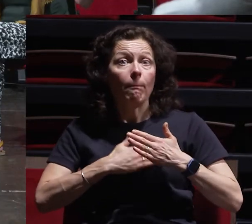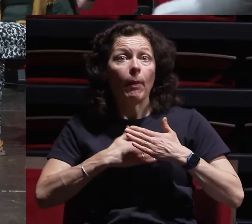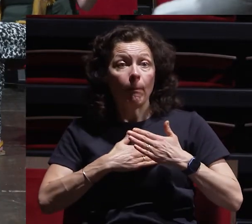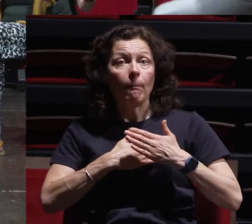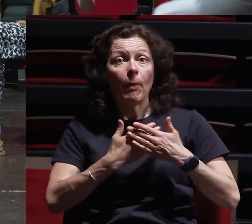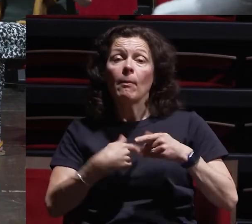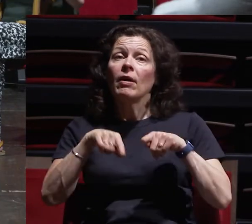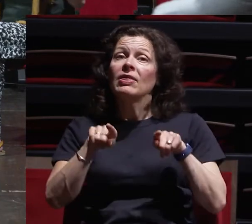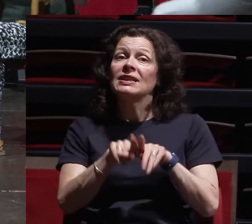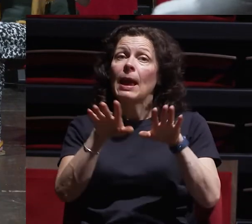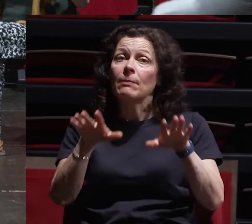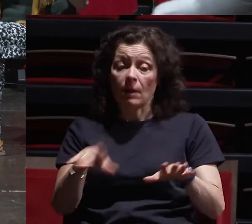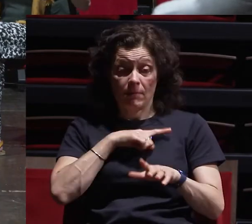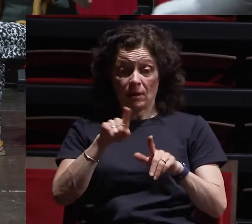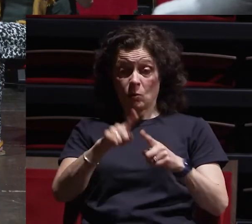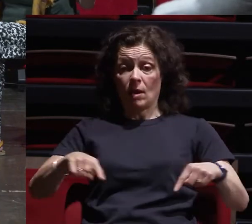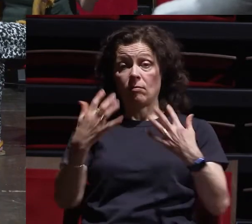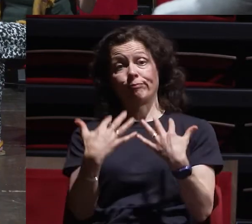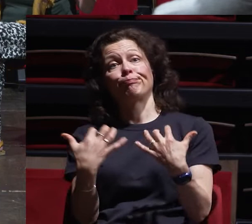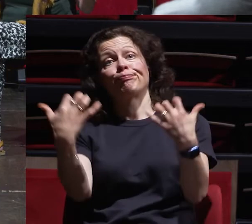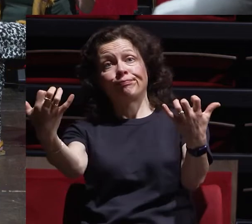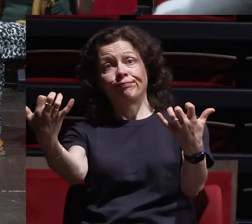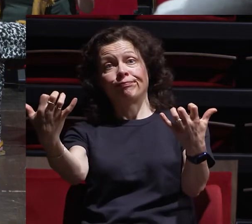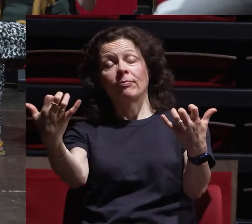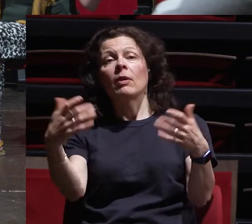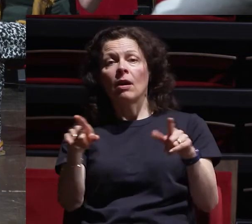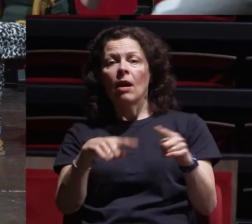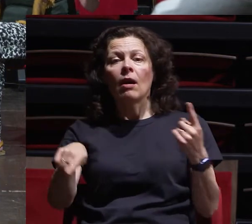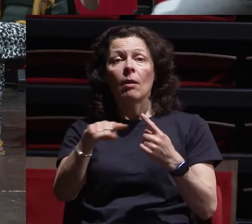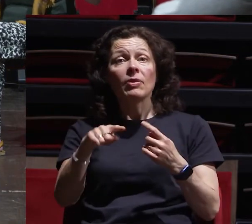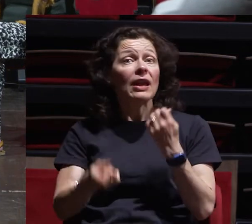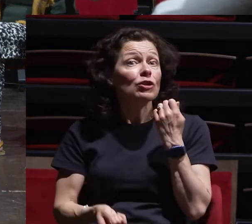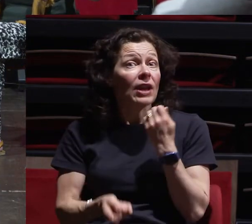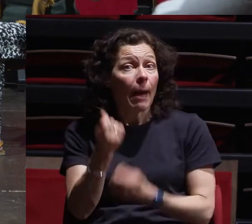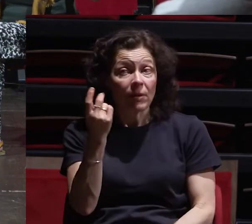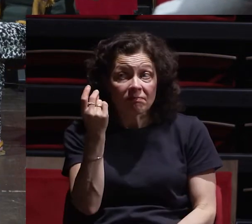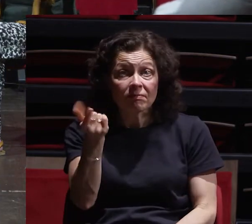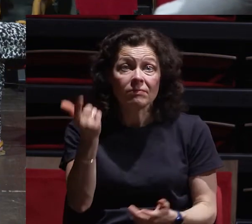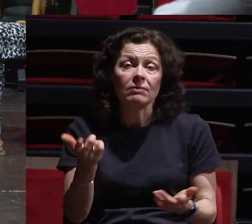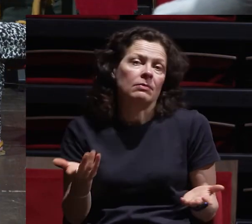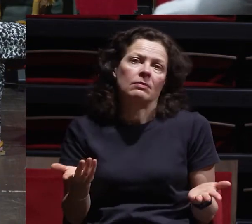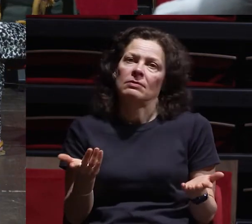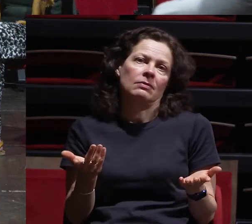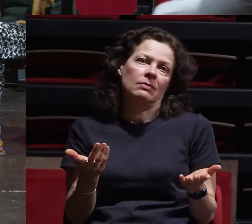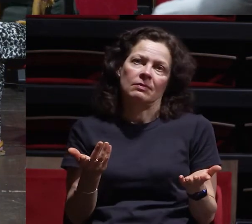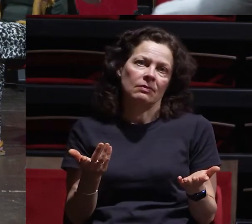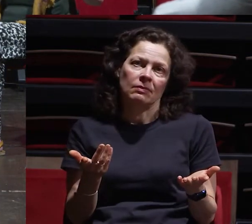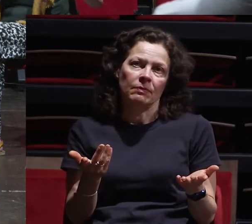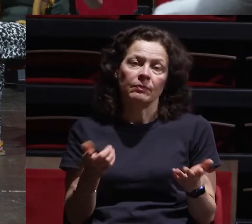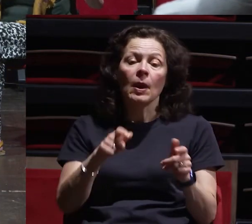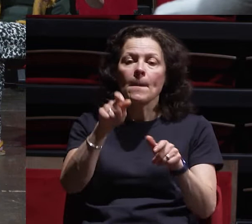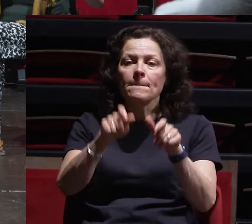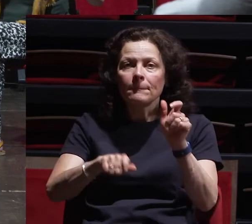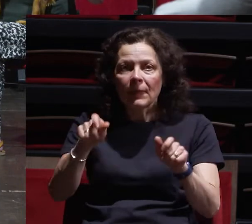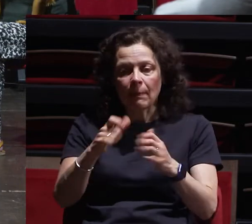to beat at the same moment, in the same time, because we're all together. But that doesn't just happen